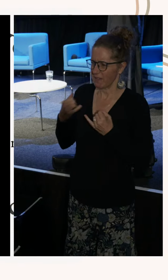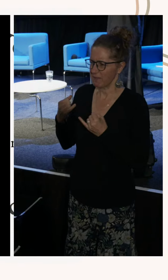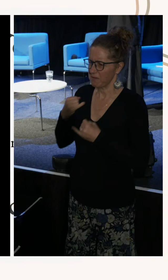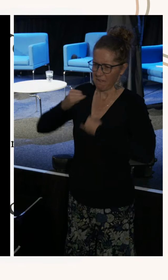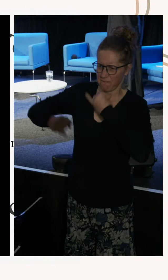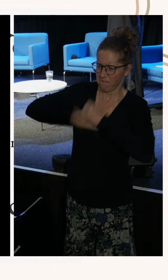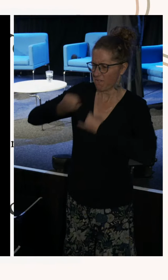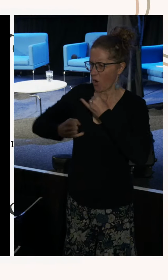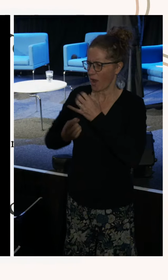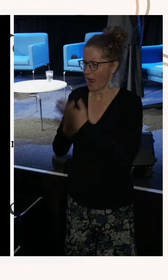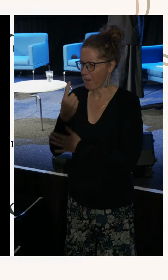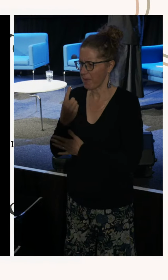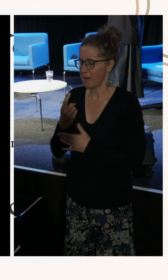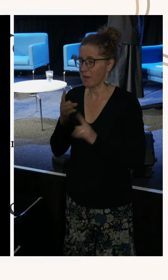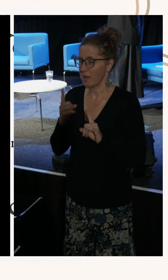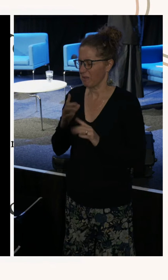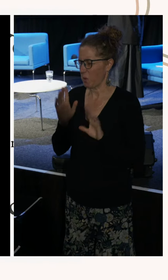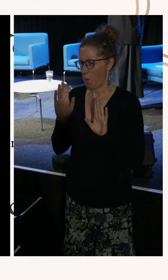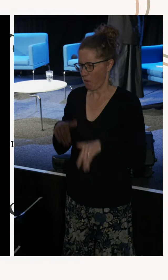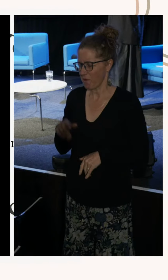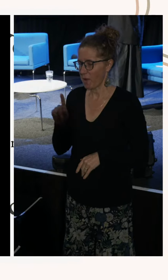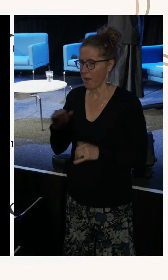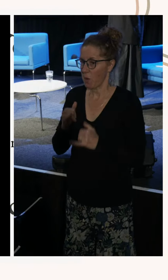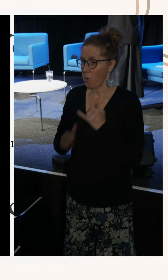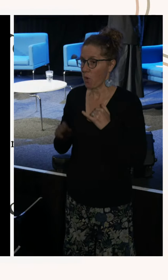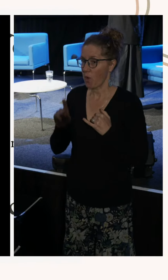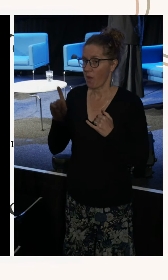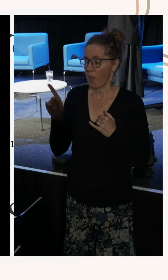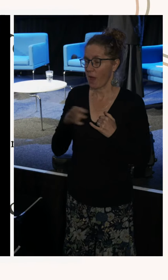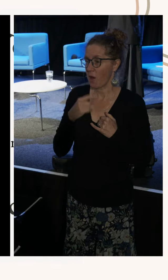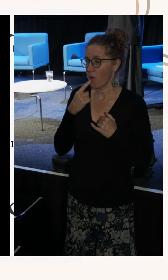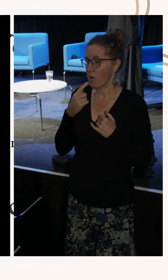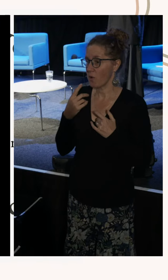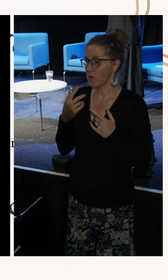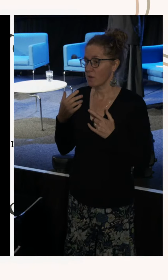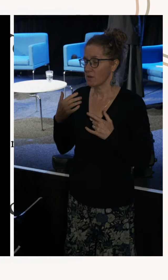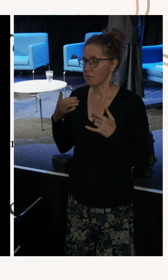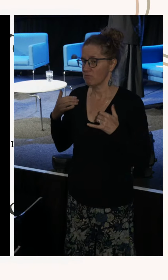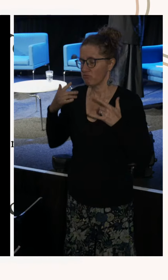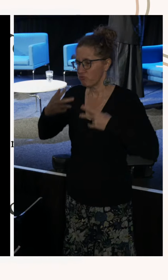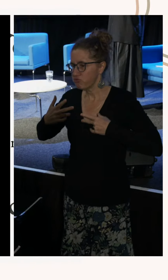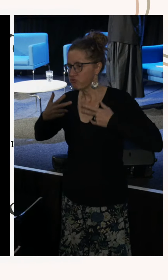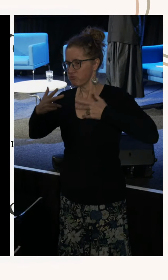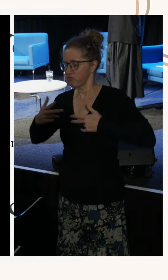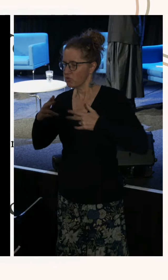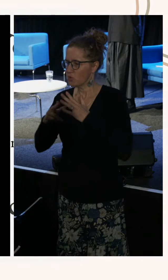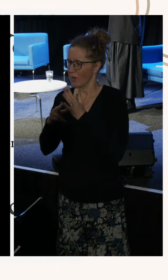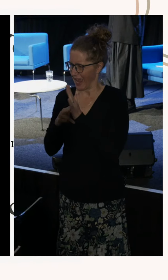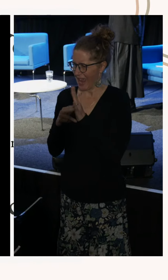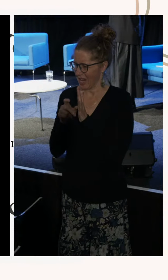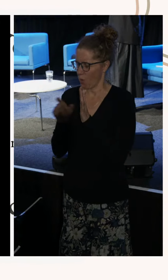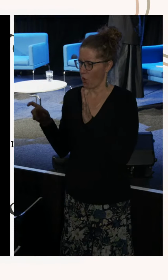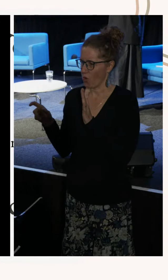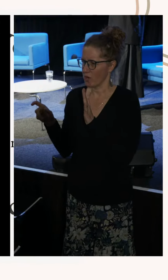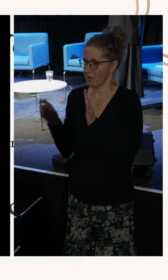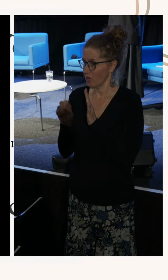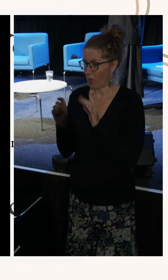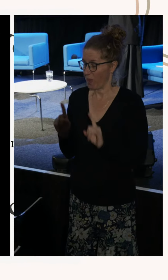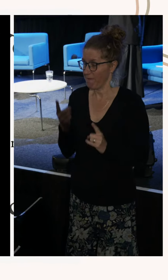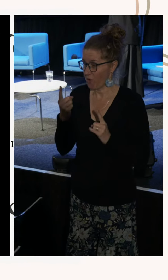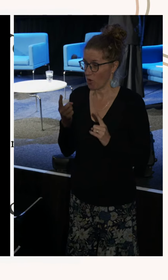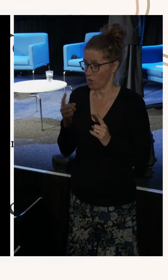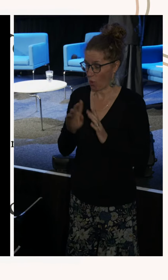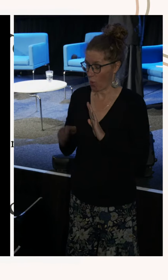That all sucked, but the tipping point for me was the crowd singing and rapping along to the N-word during his set. This was not the first, nor the last time I've